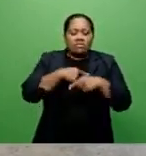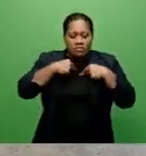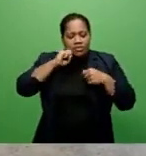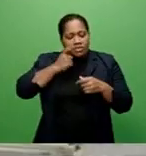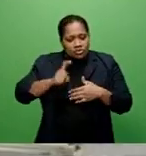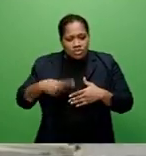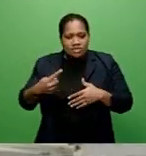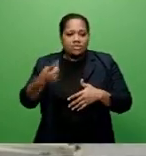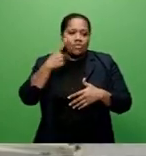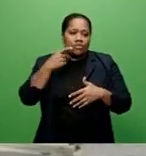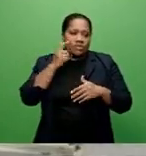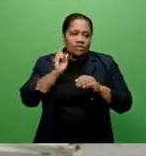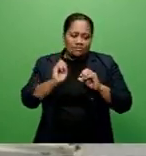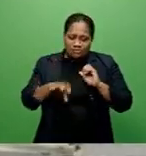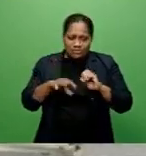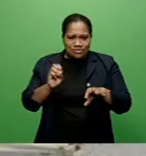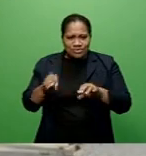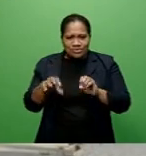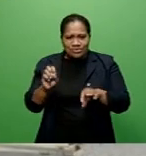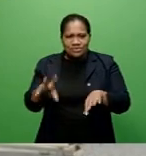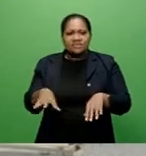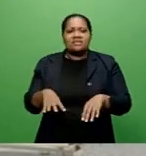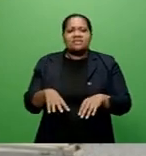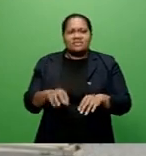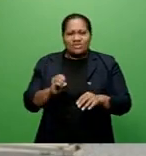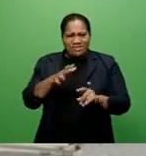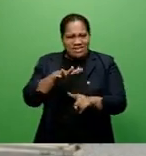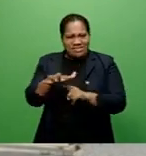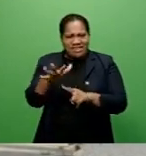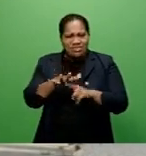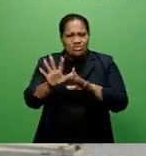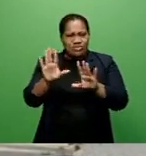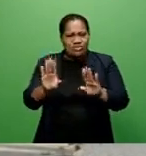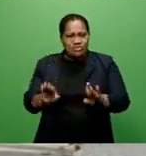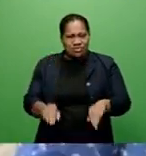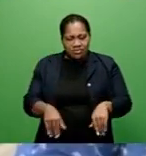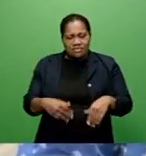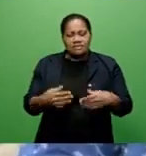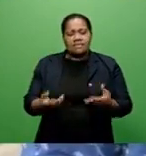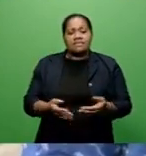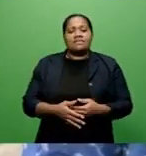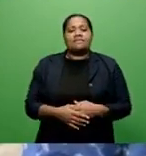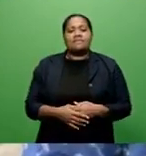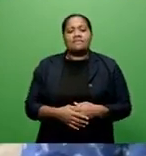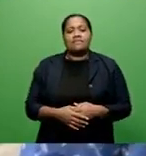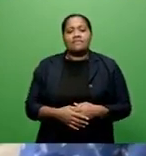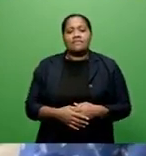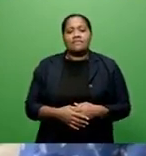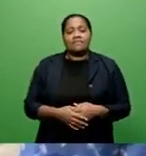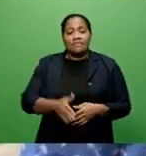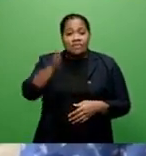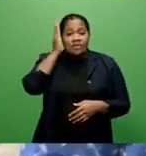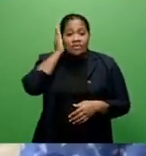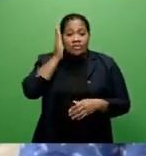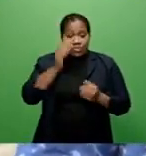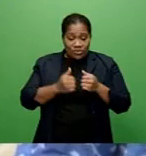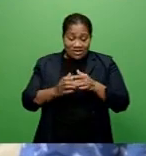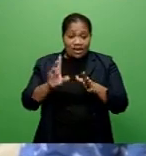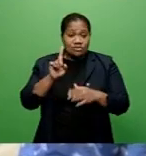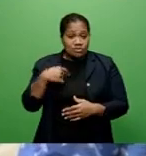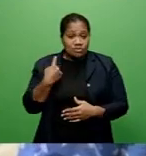keeping the dust down by watering as and when needed. With schools recommencing